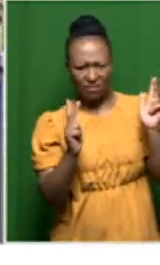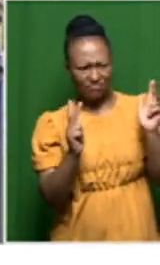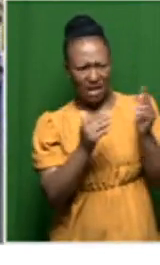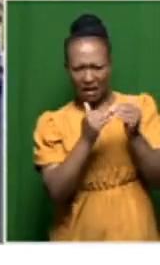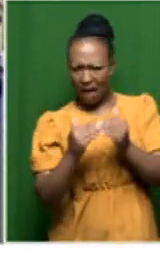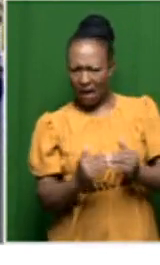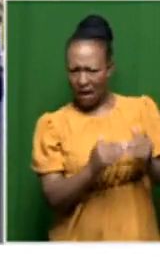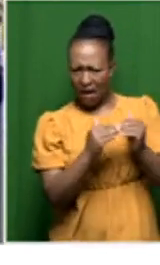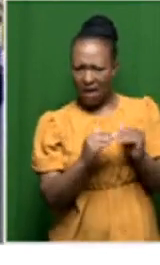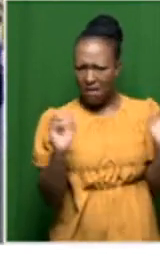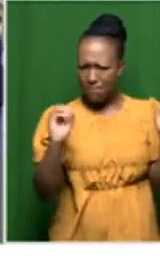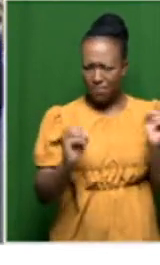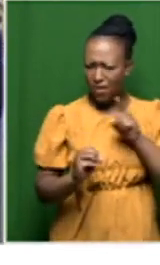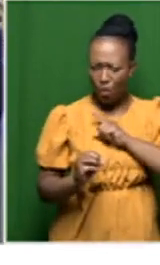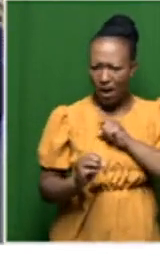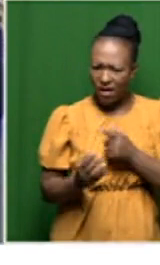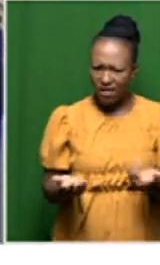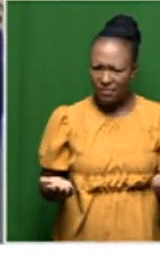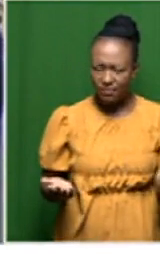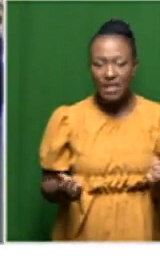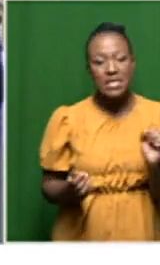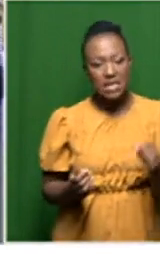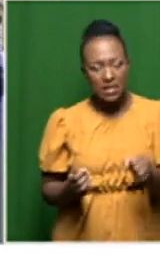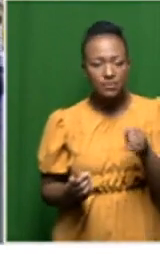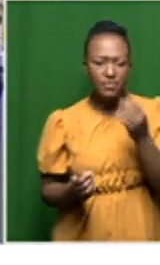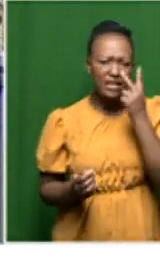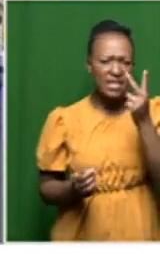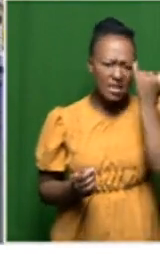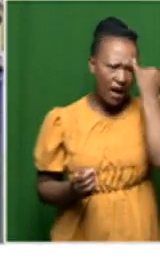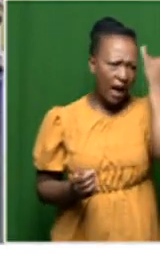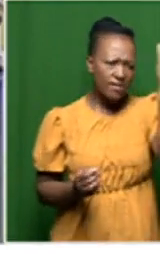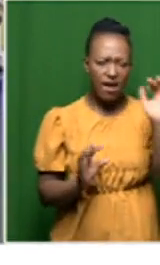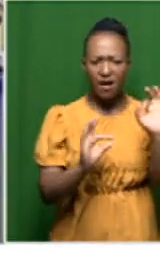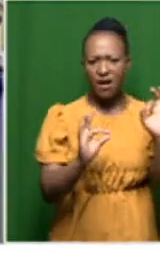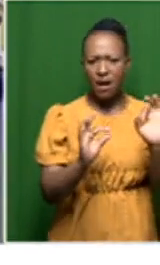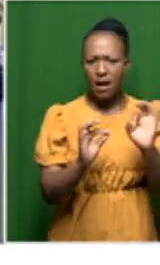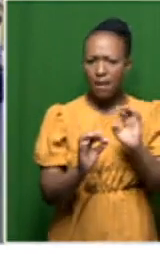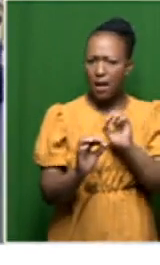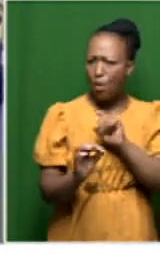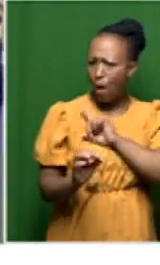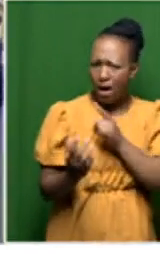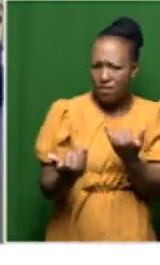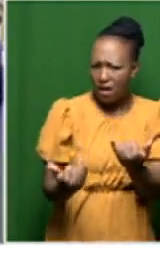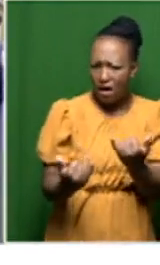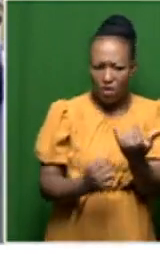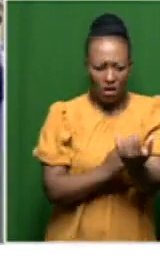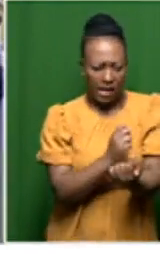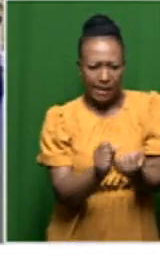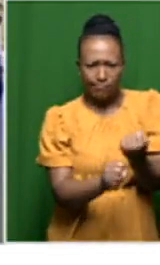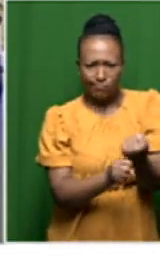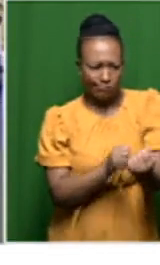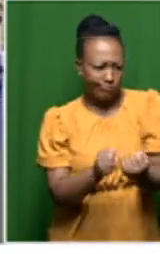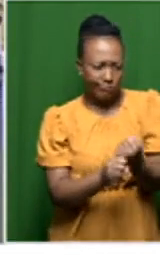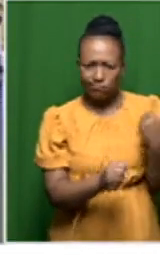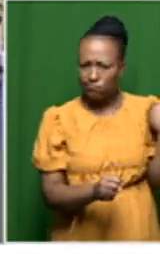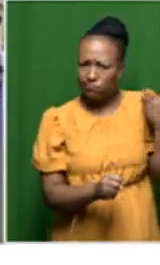this not something that, yes, I can see you pushing the initiative now, but why only now? After all of these years, why did it